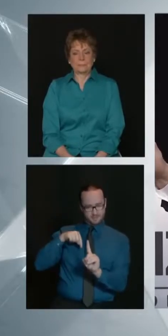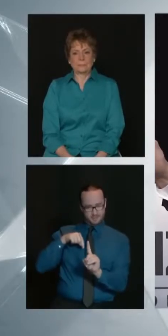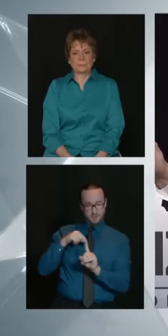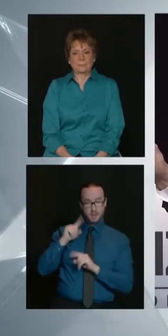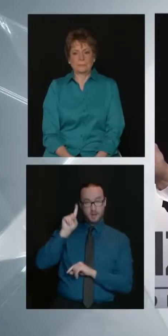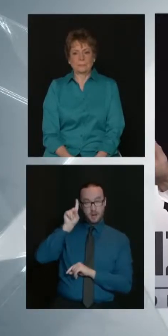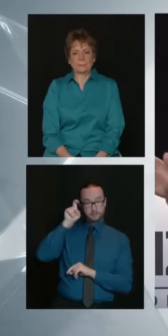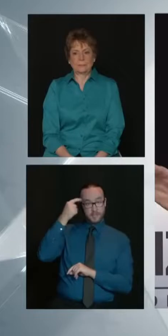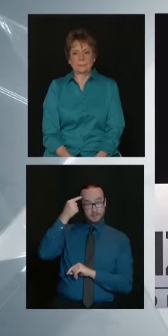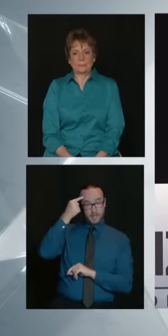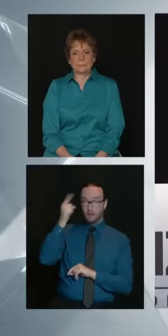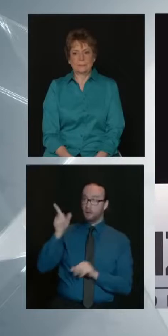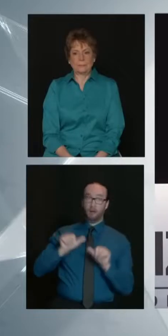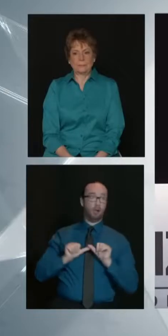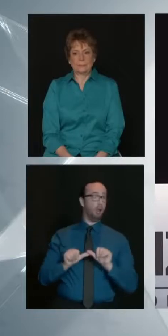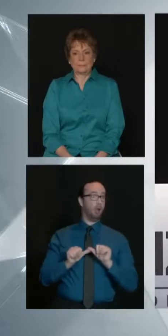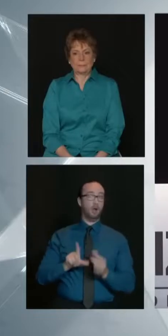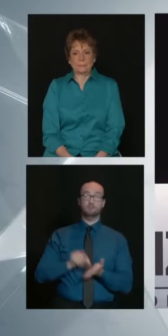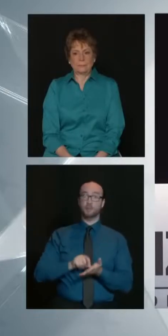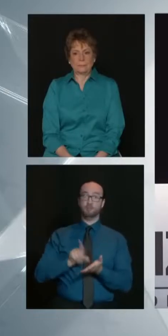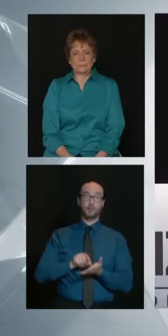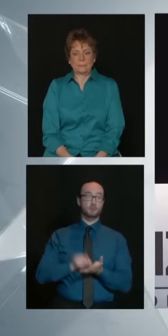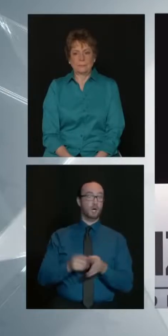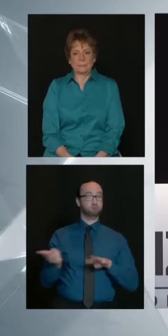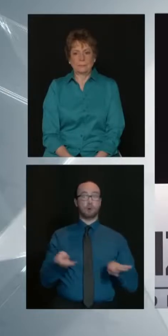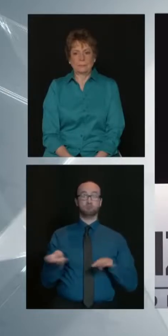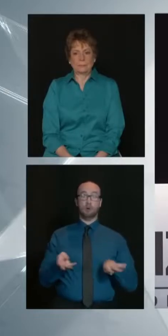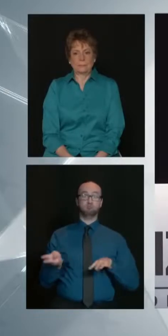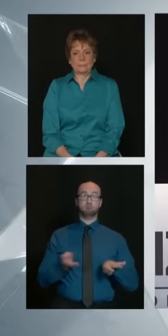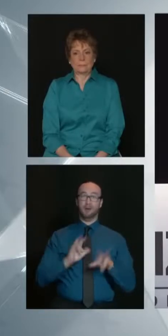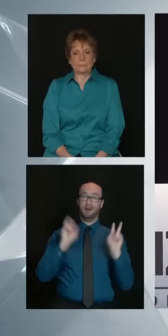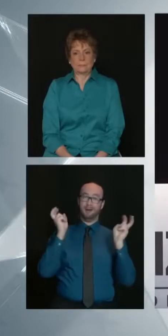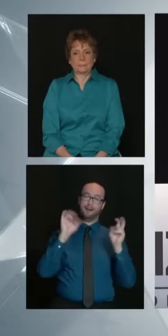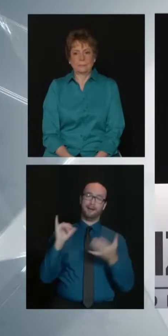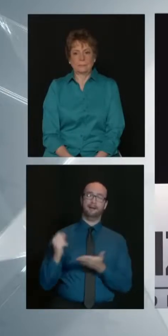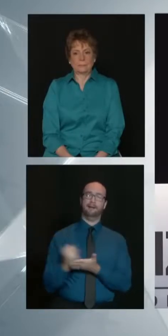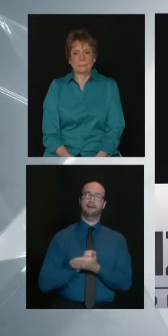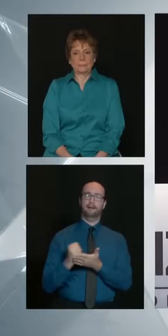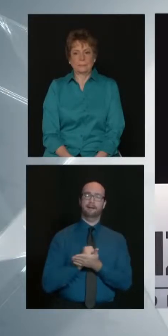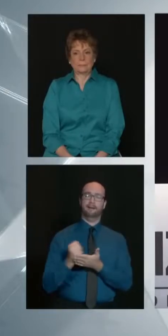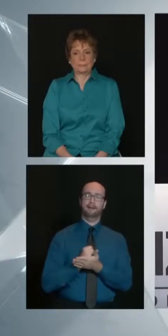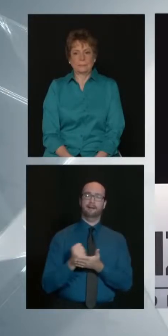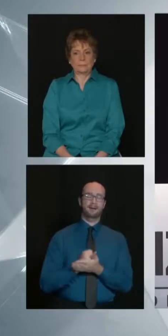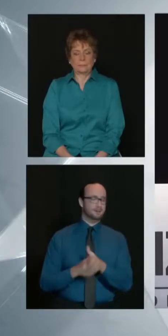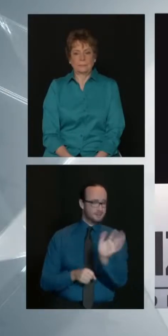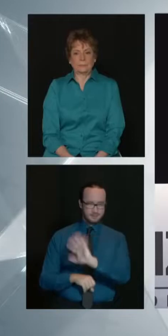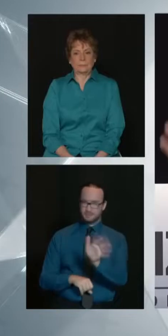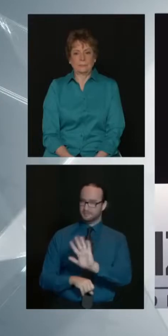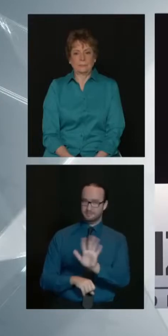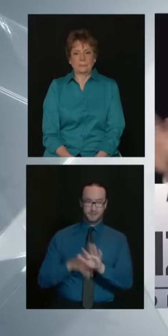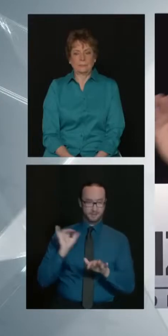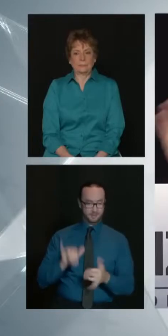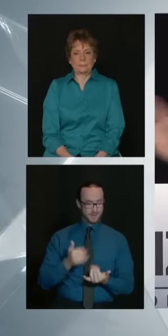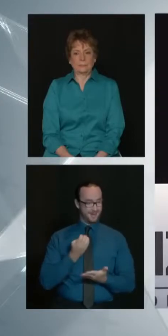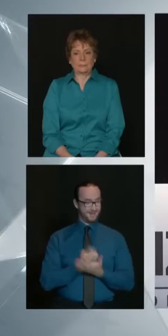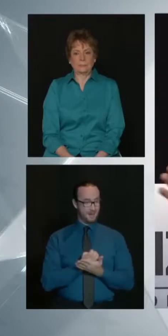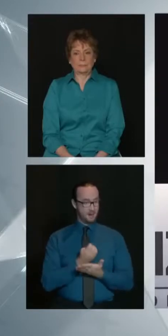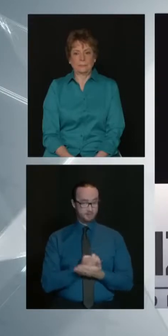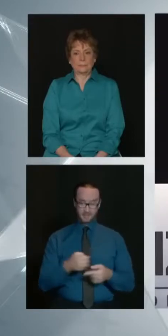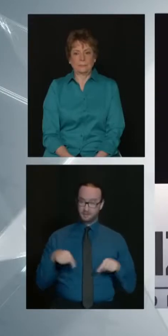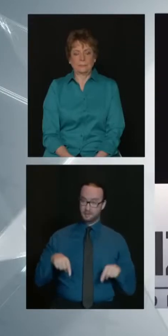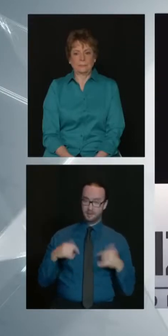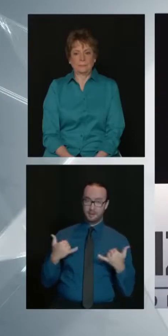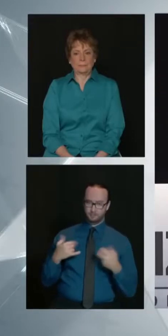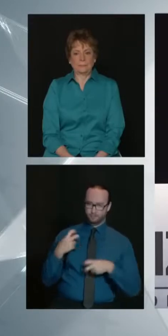limit on their credit card. That's the problem with our economy. There are always things to spend more money on. There will be a never-ending